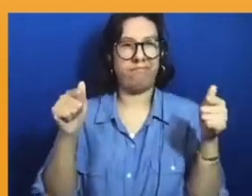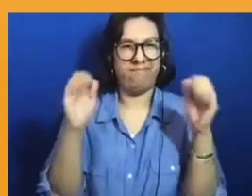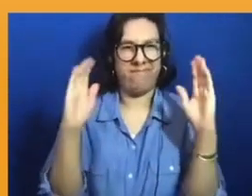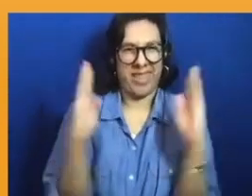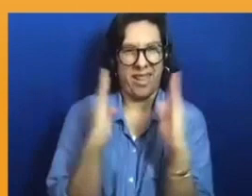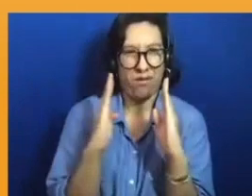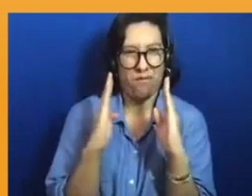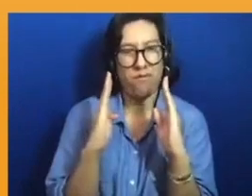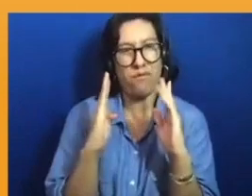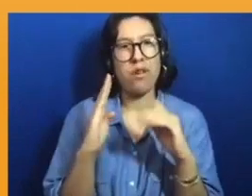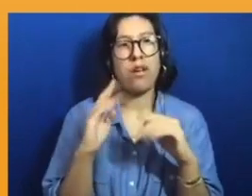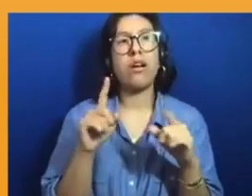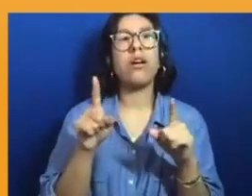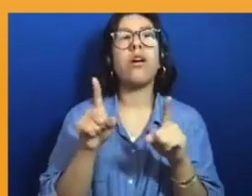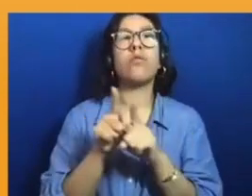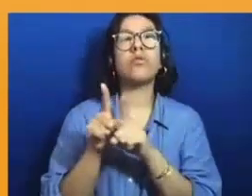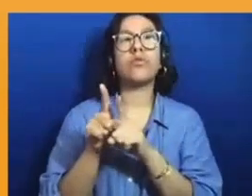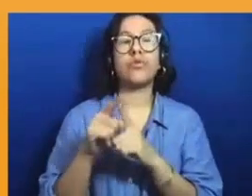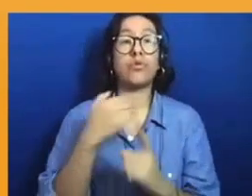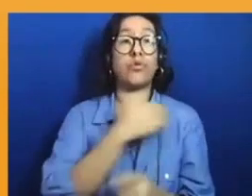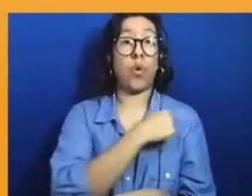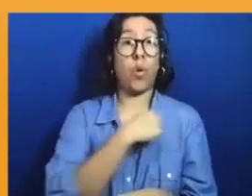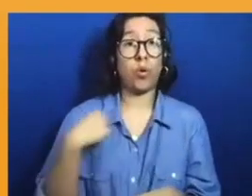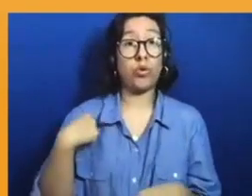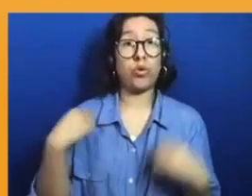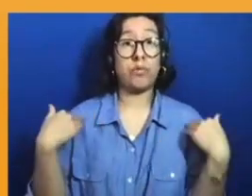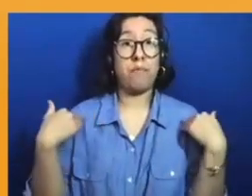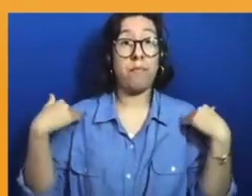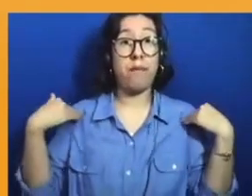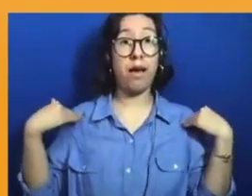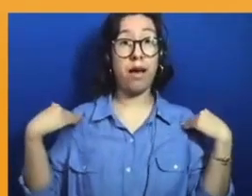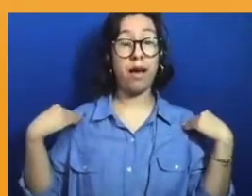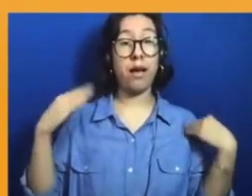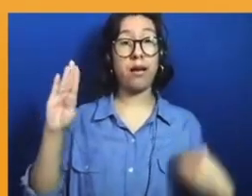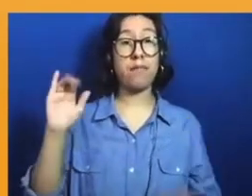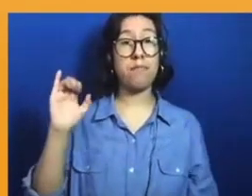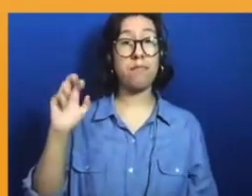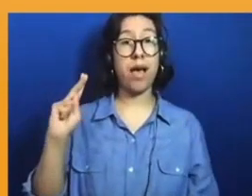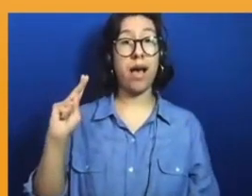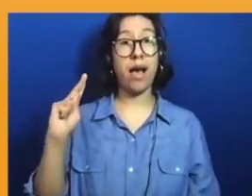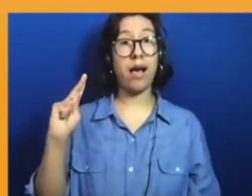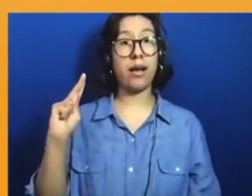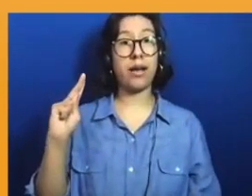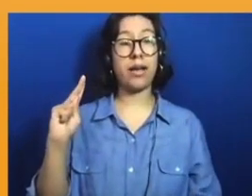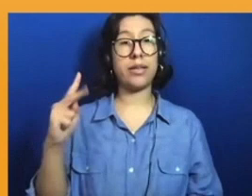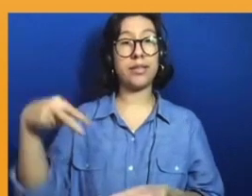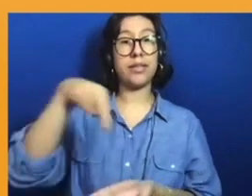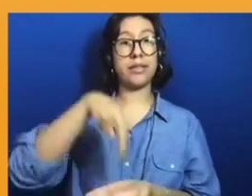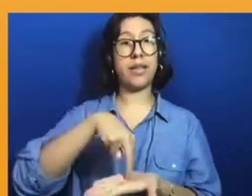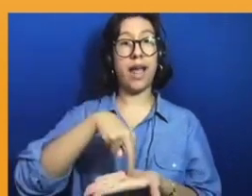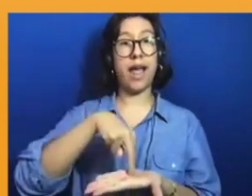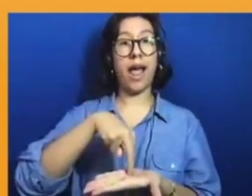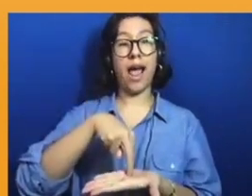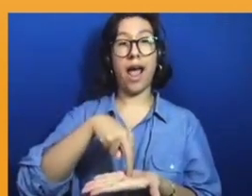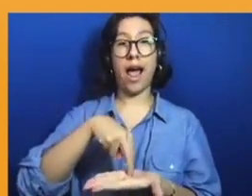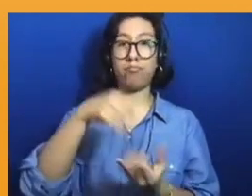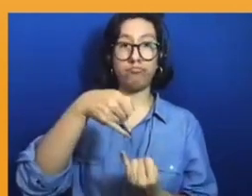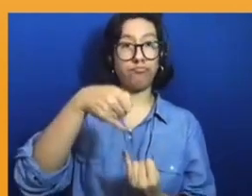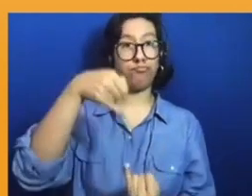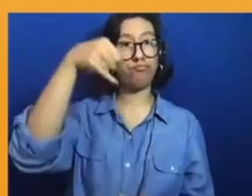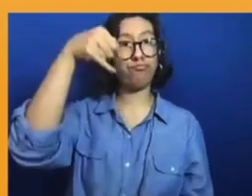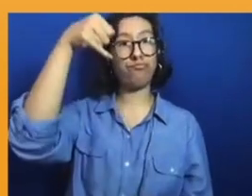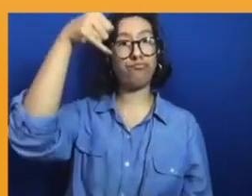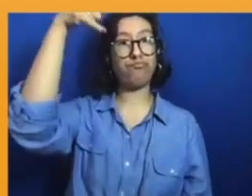your shoulders back and stand in a straight position.